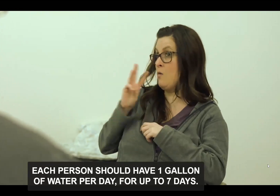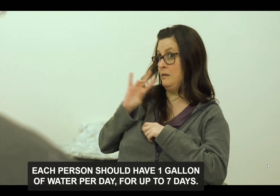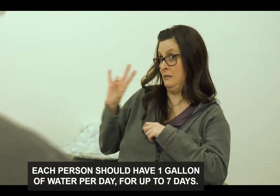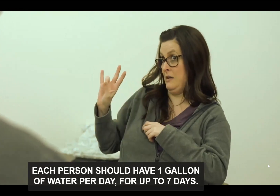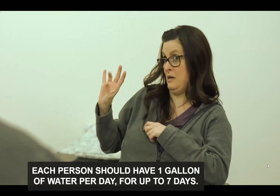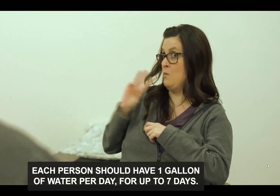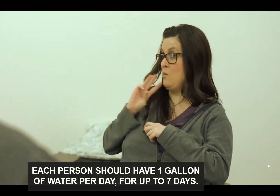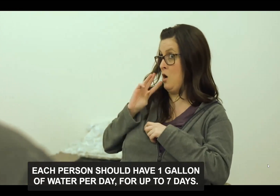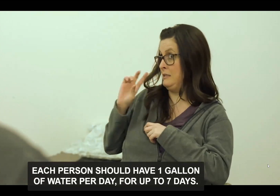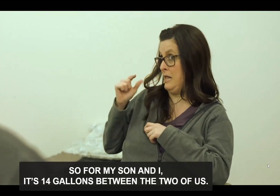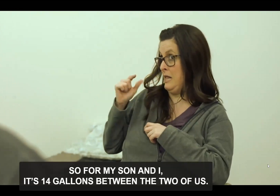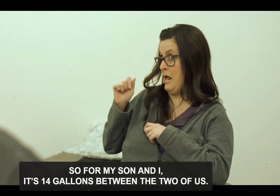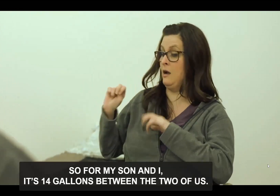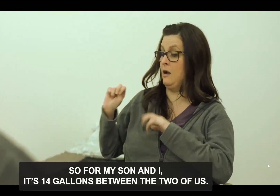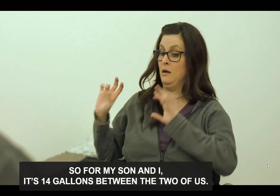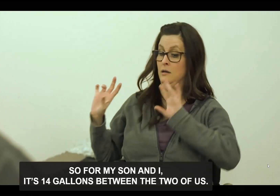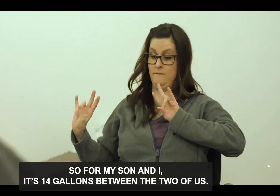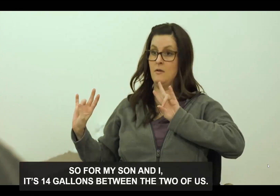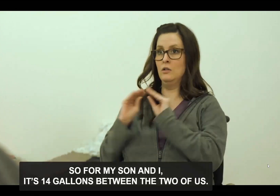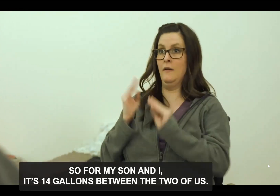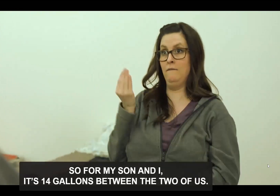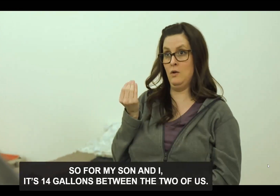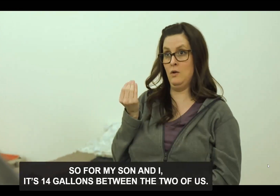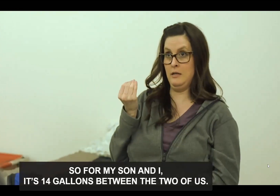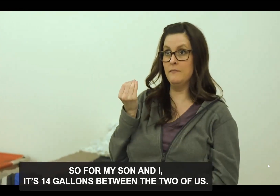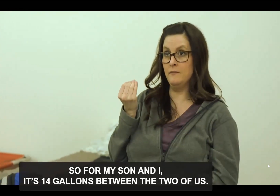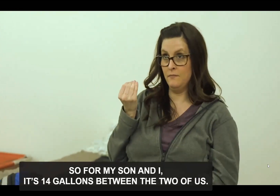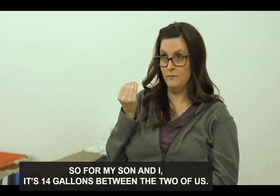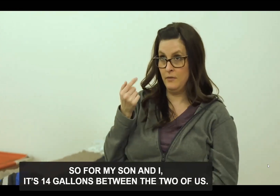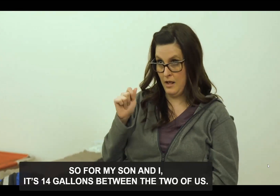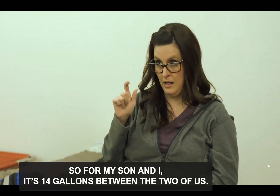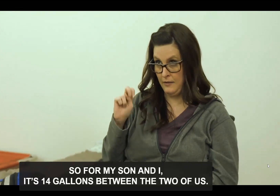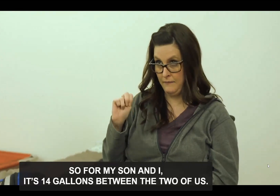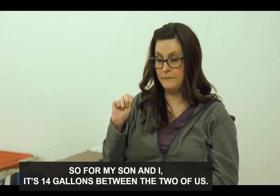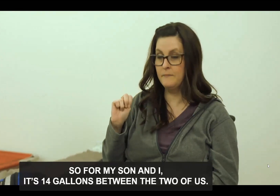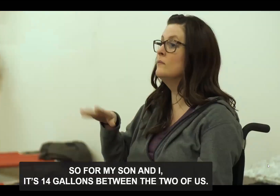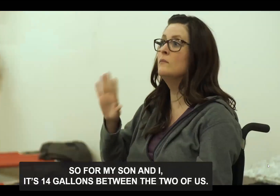So for my son and I, it's 14 gallons between the 2 of us.